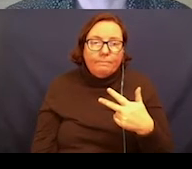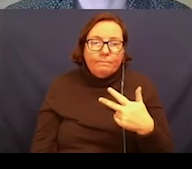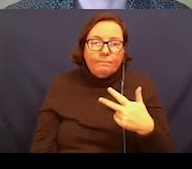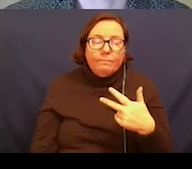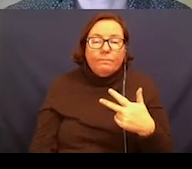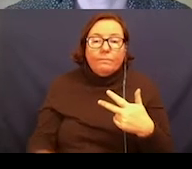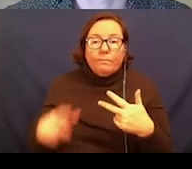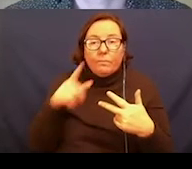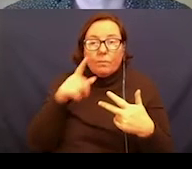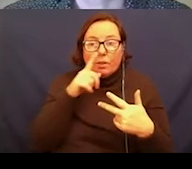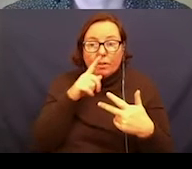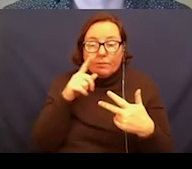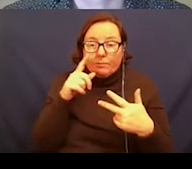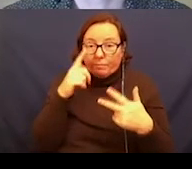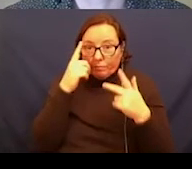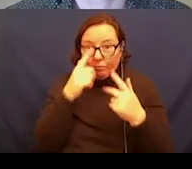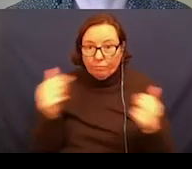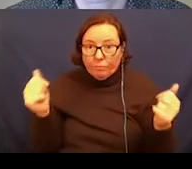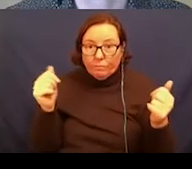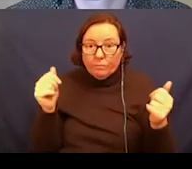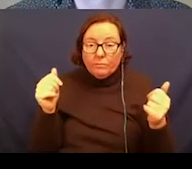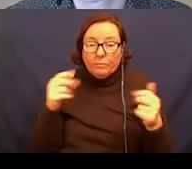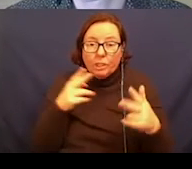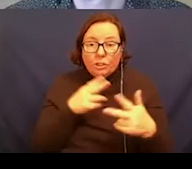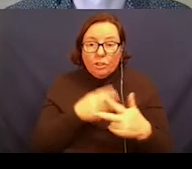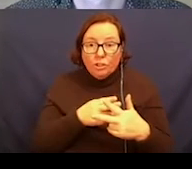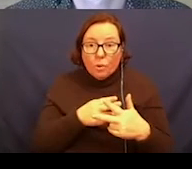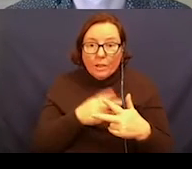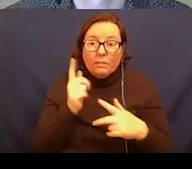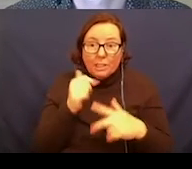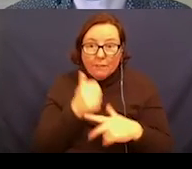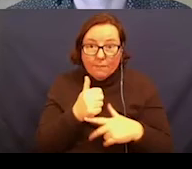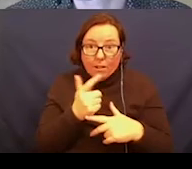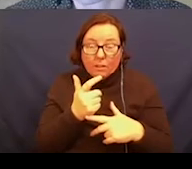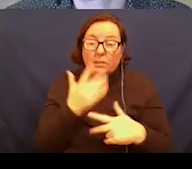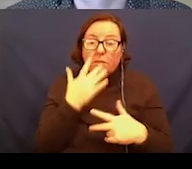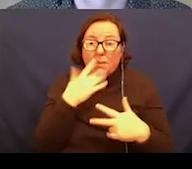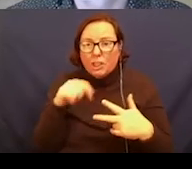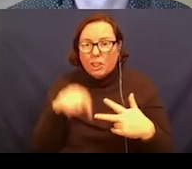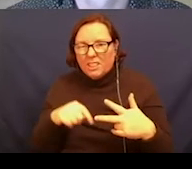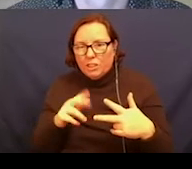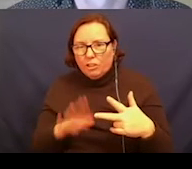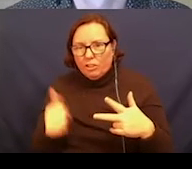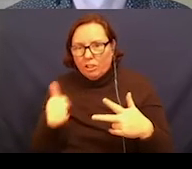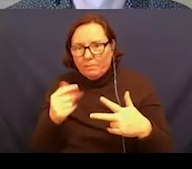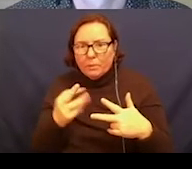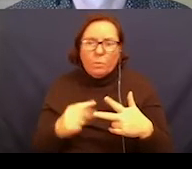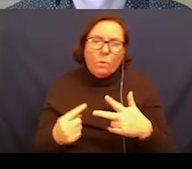Eligible customers may opt in to receive any of these products at any time,